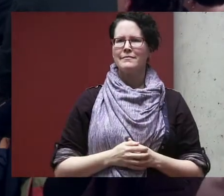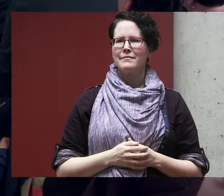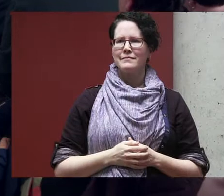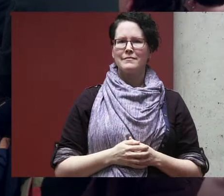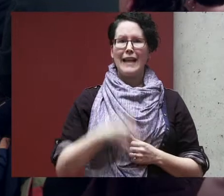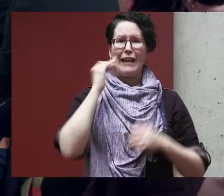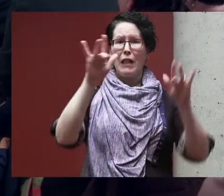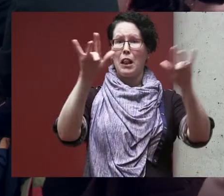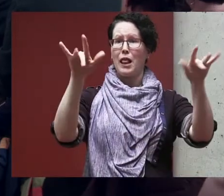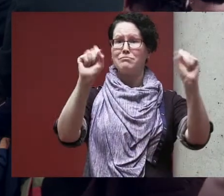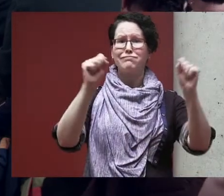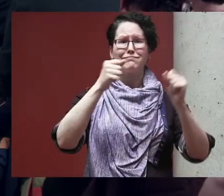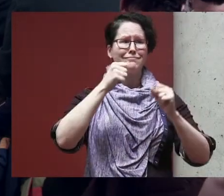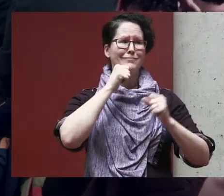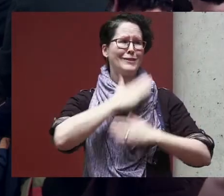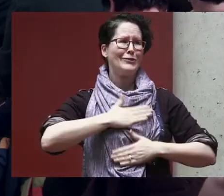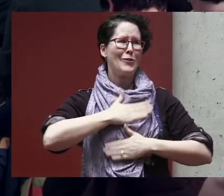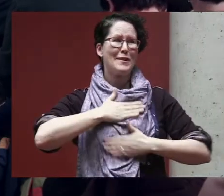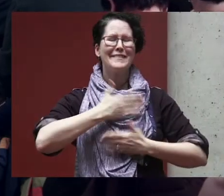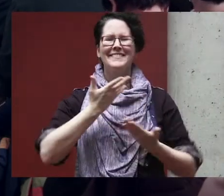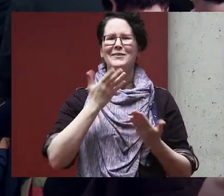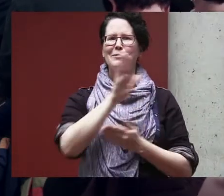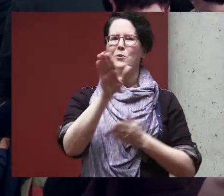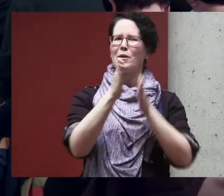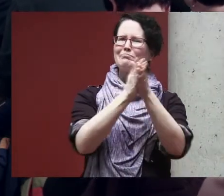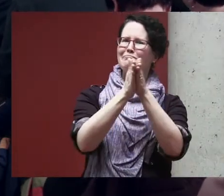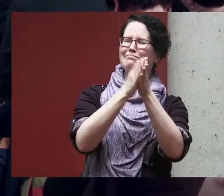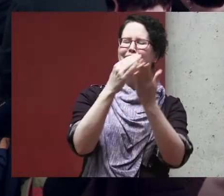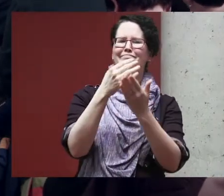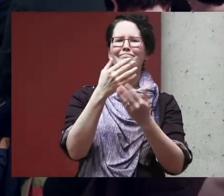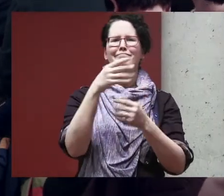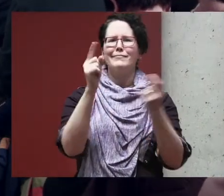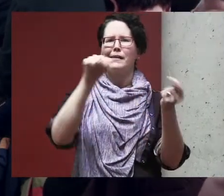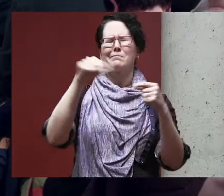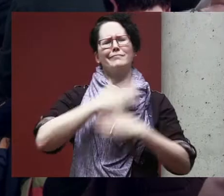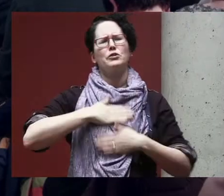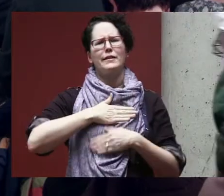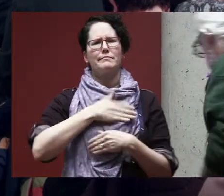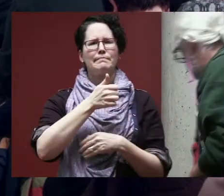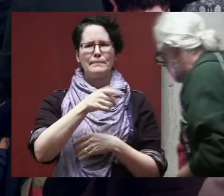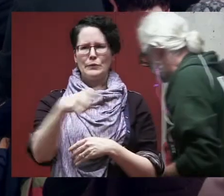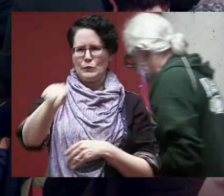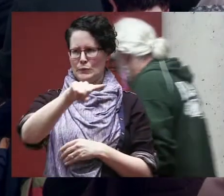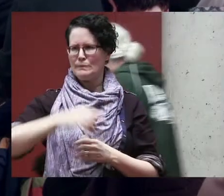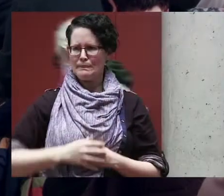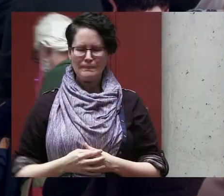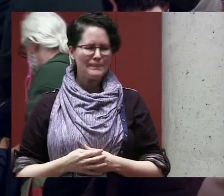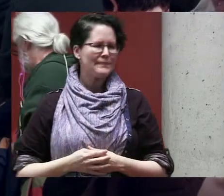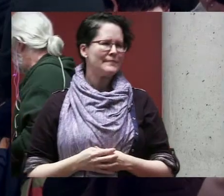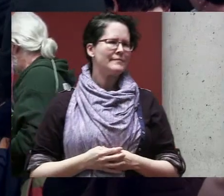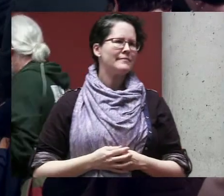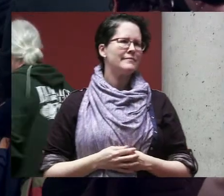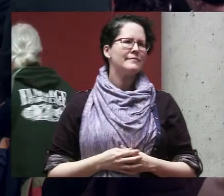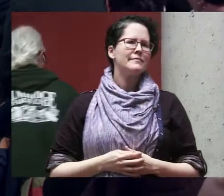these seats were empty. And we really appreciate everyone's interest and their attendance this evening. We also want to thank